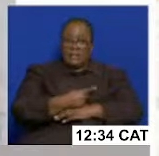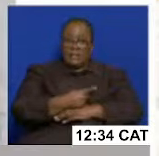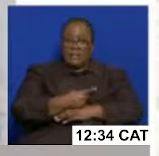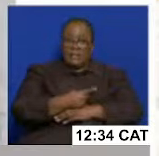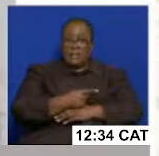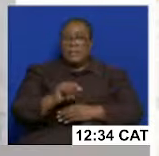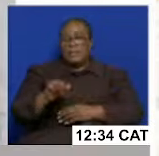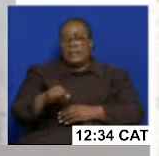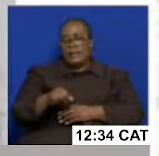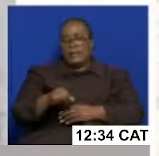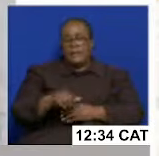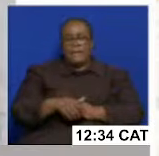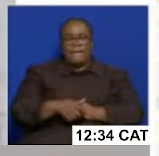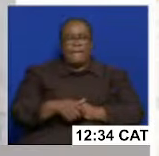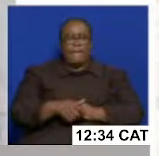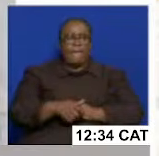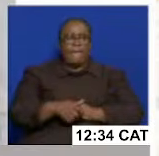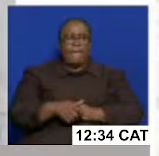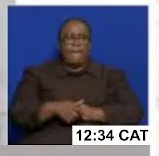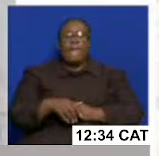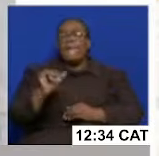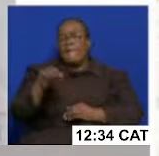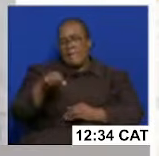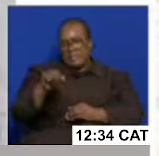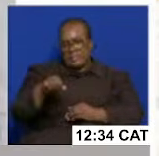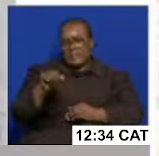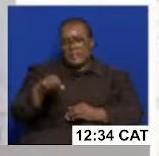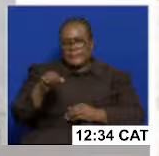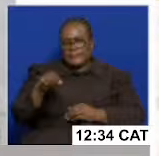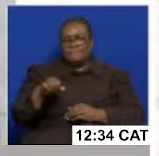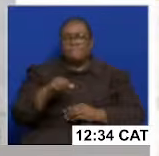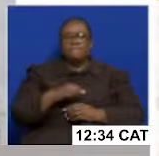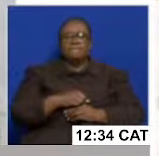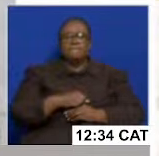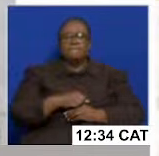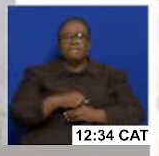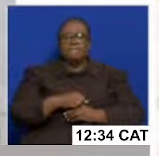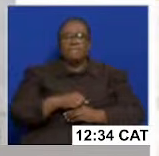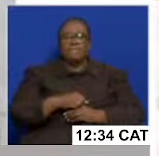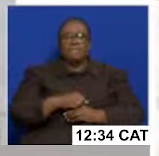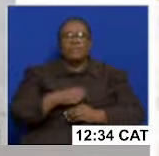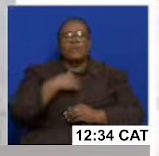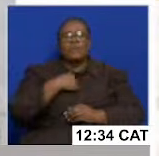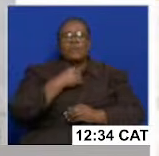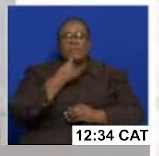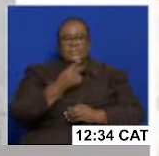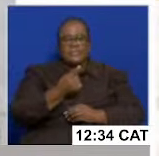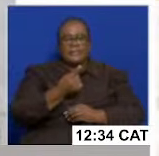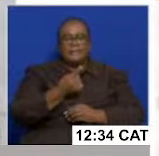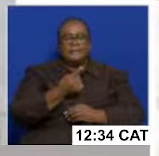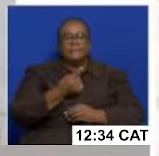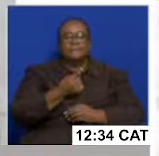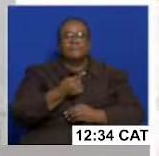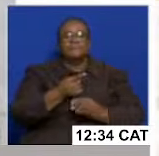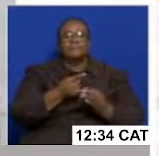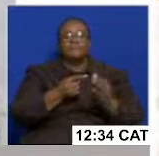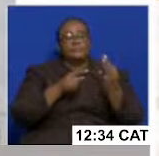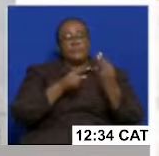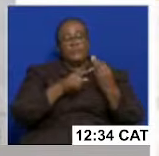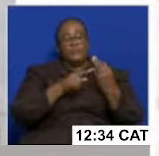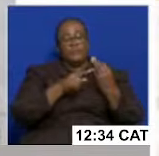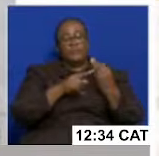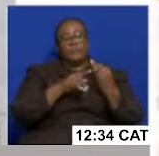Witness K? Yes, it's I'm saying Etienne, it's the guy who was